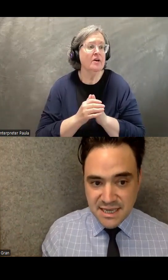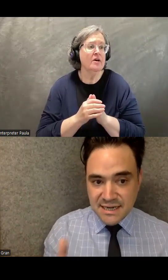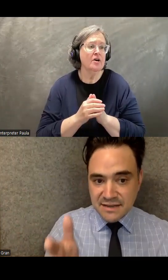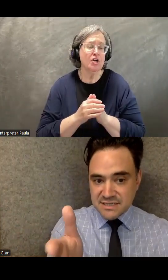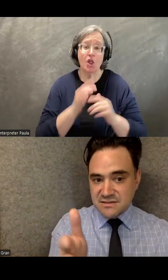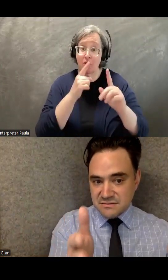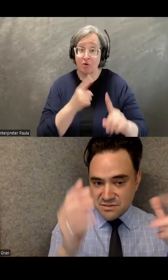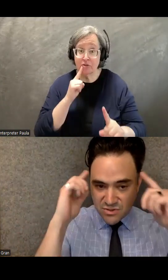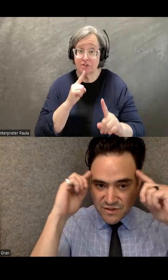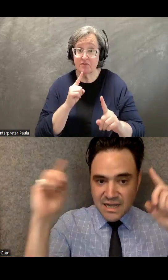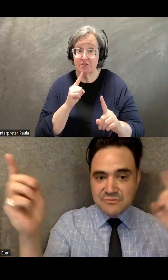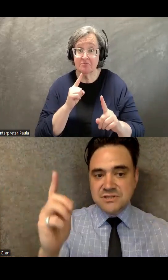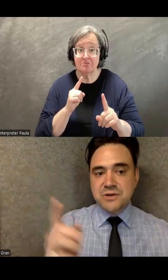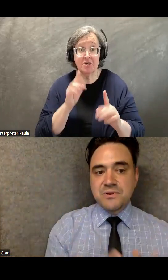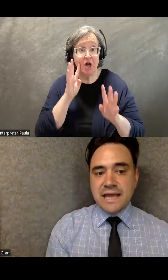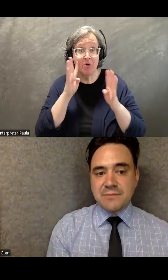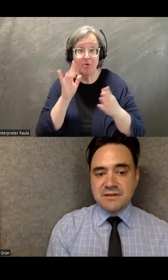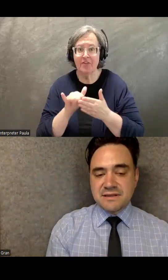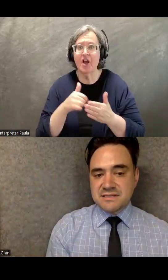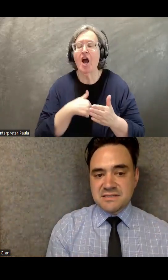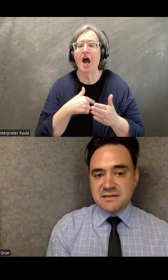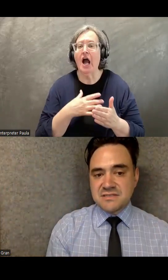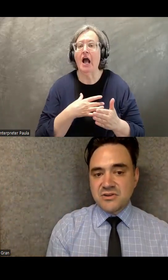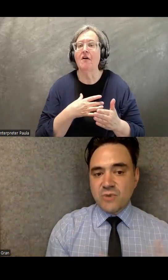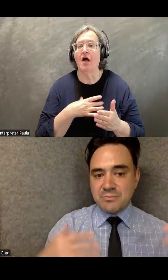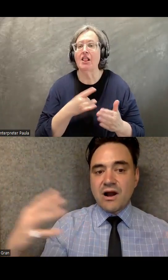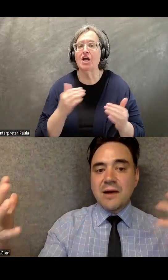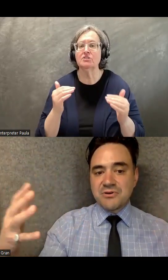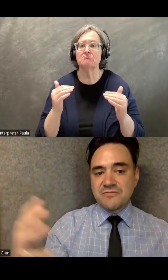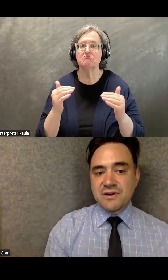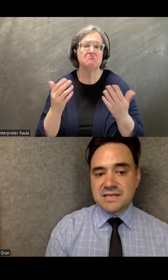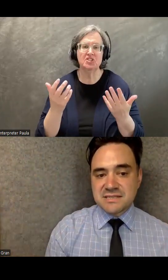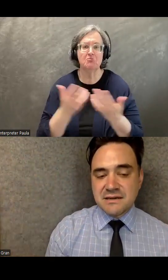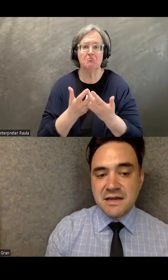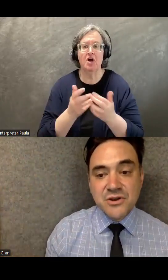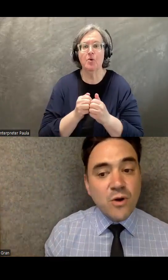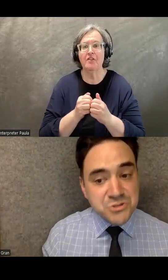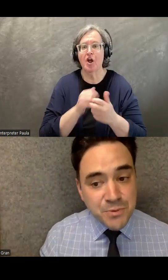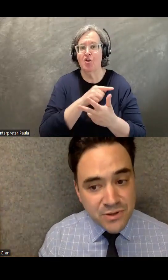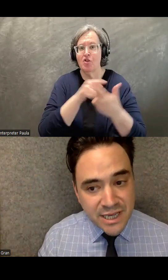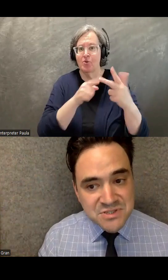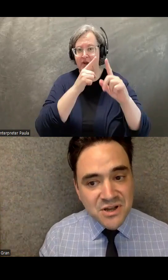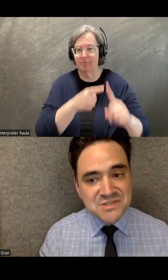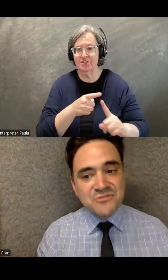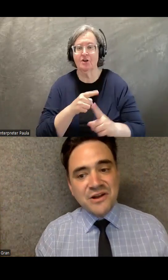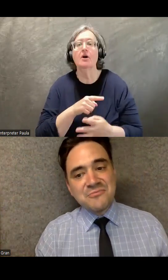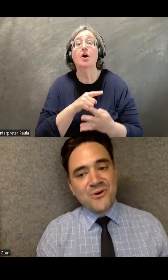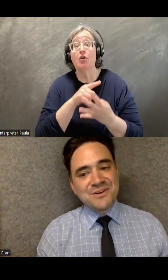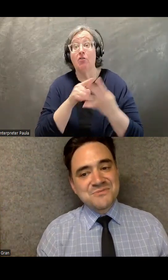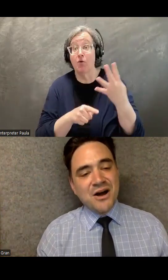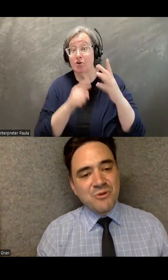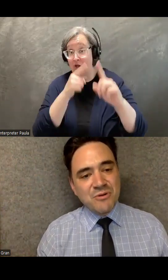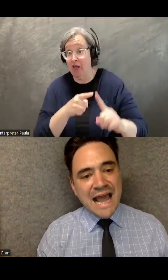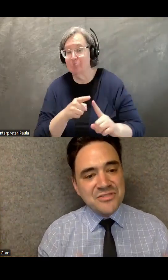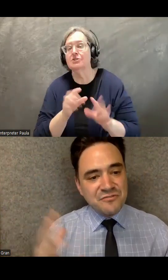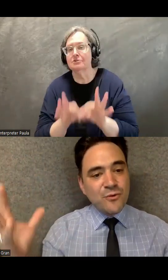these. Again, I like to sort of align with the triple aim. I think it's a great barometer for us. The quadruple aim is also very important